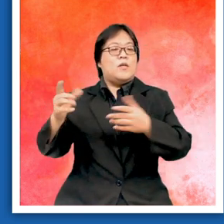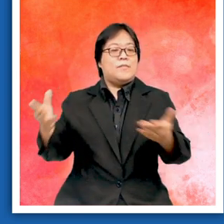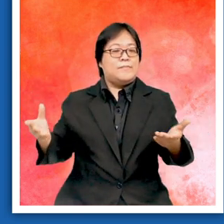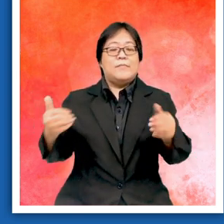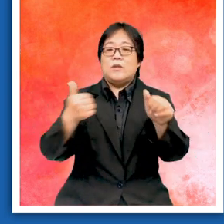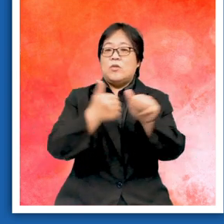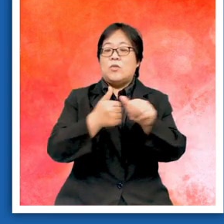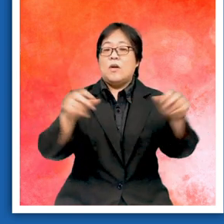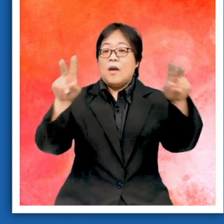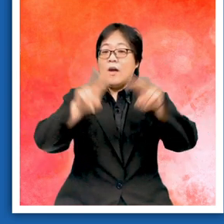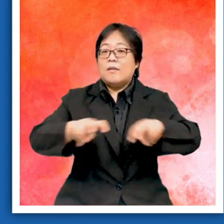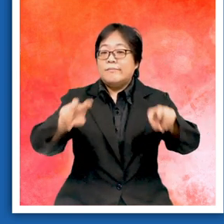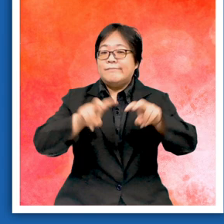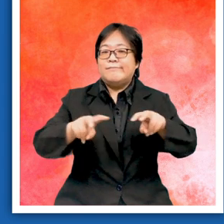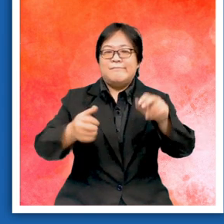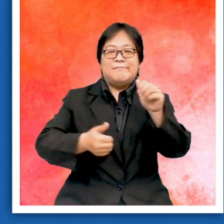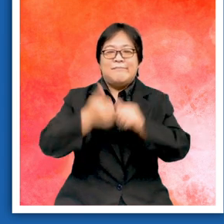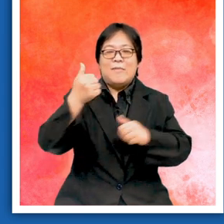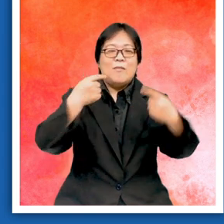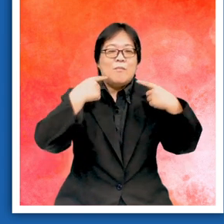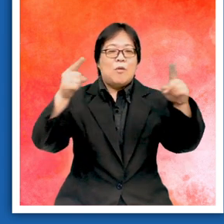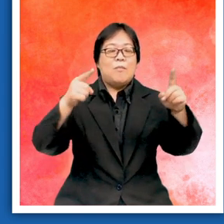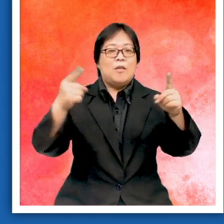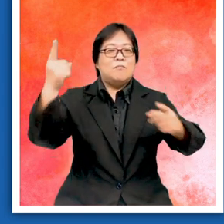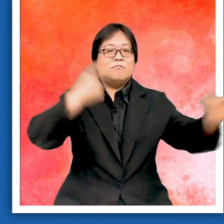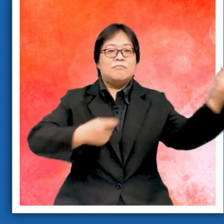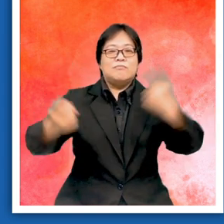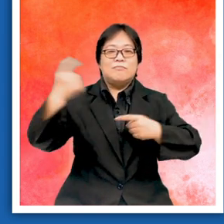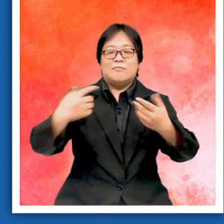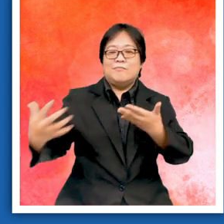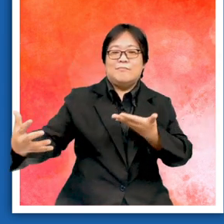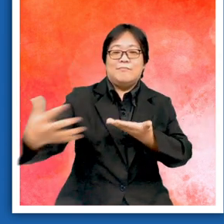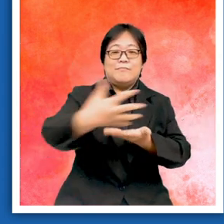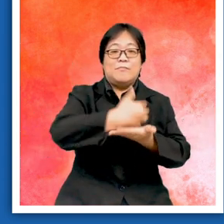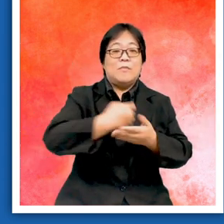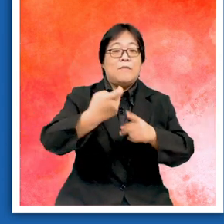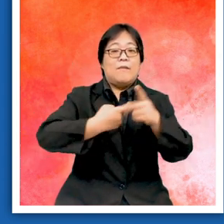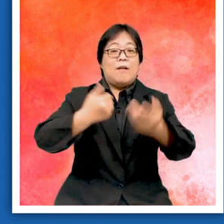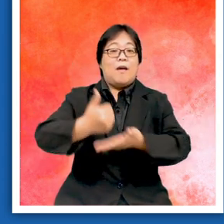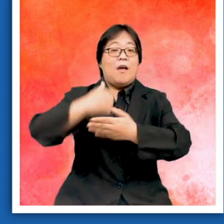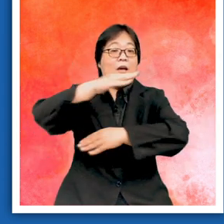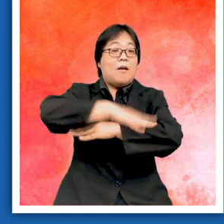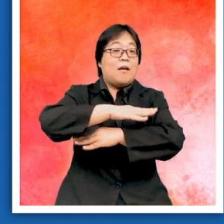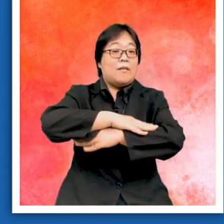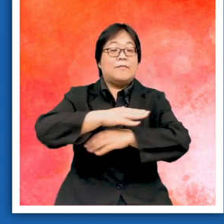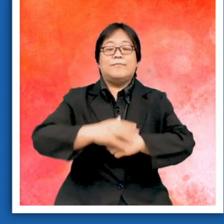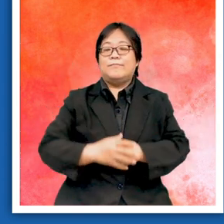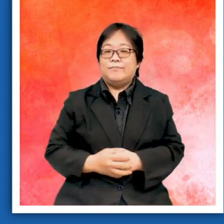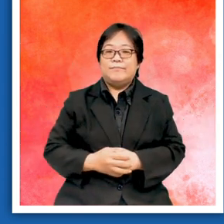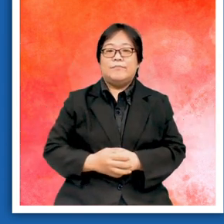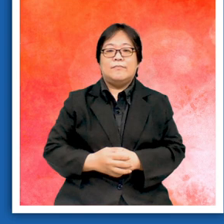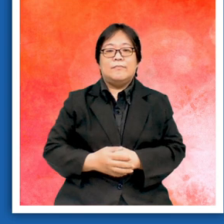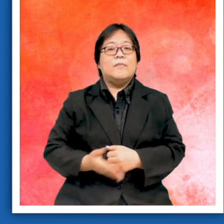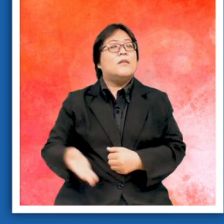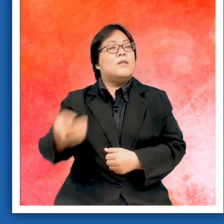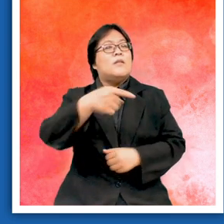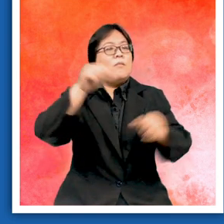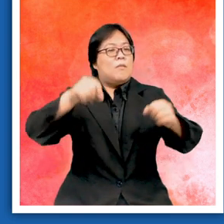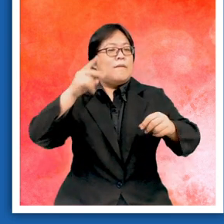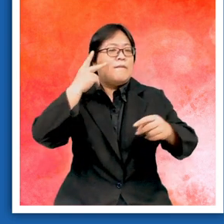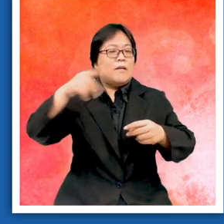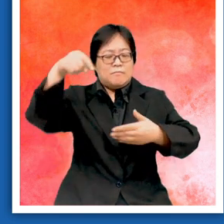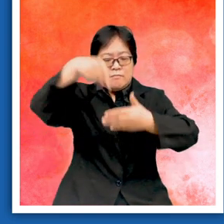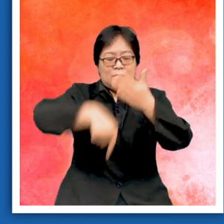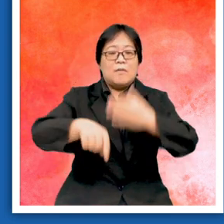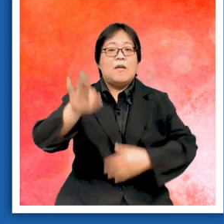These questions are based on the analysis of the most popular questions that we gathered from the help desk request. You